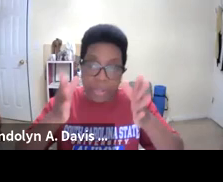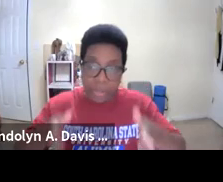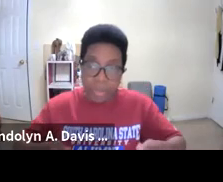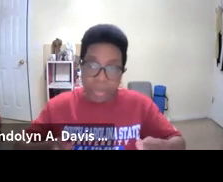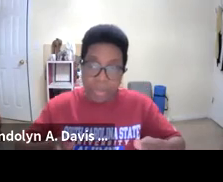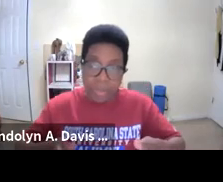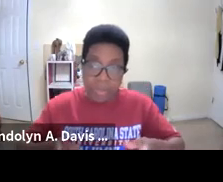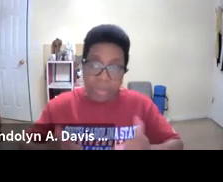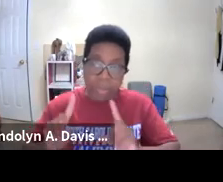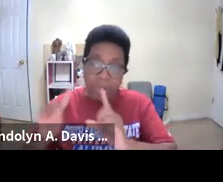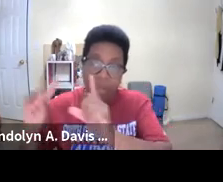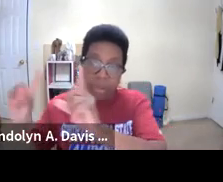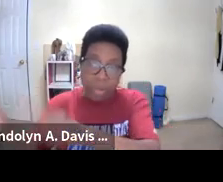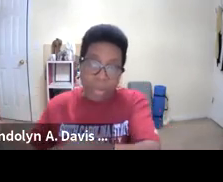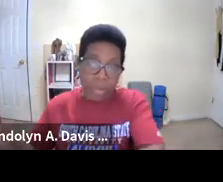Interpreter.